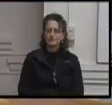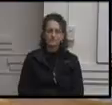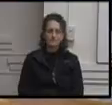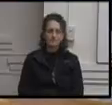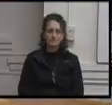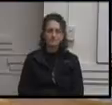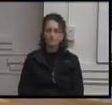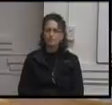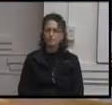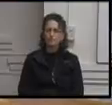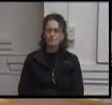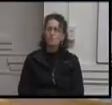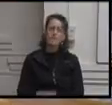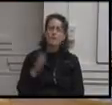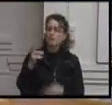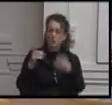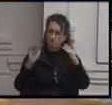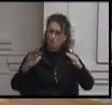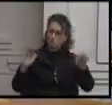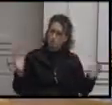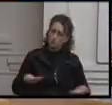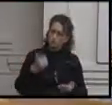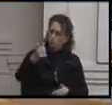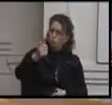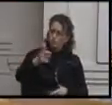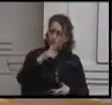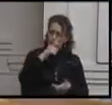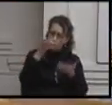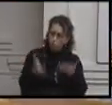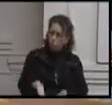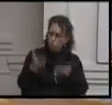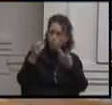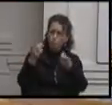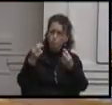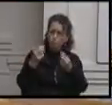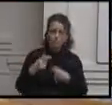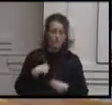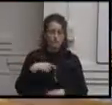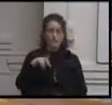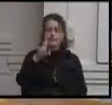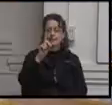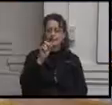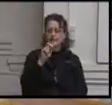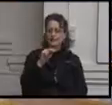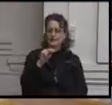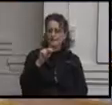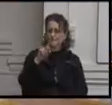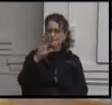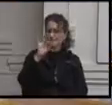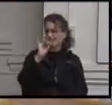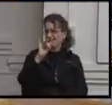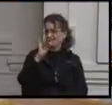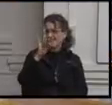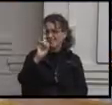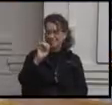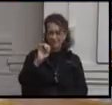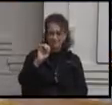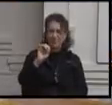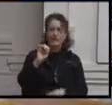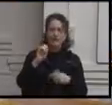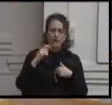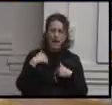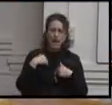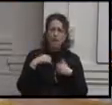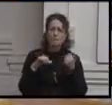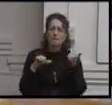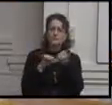public at large, so maybe you want to introduce yourself and tell us what you do. I'm Dan Fife. I'm the assistant assessor for the town, working under Russell Rice